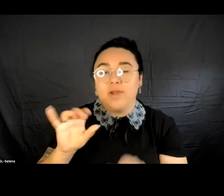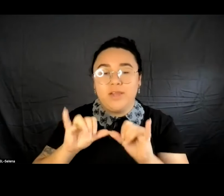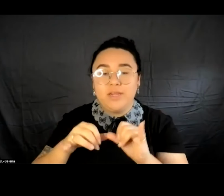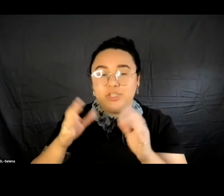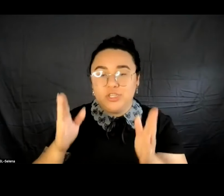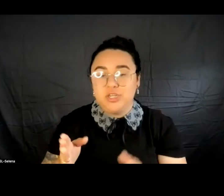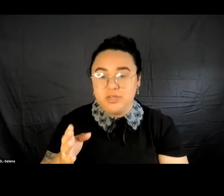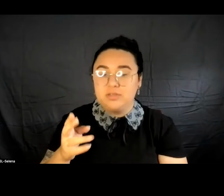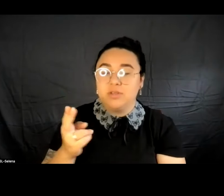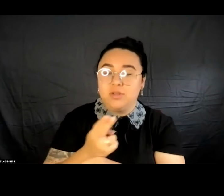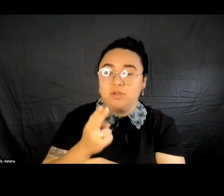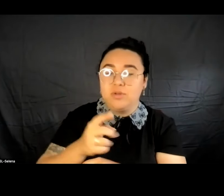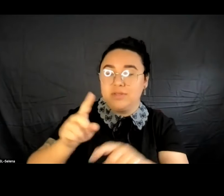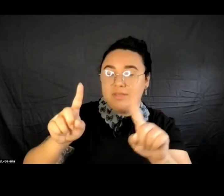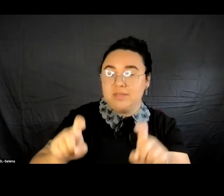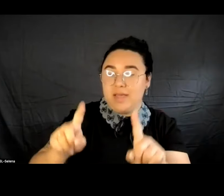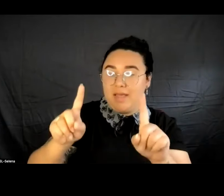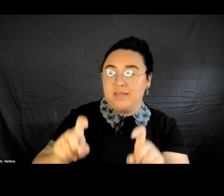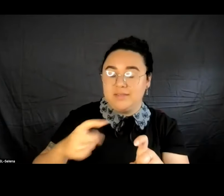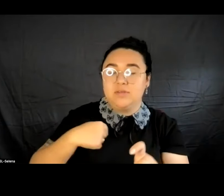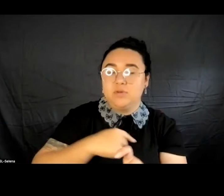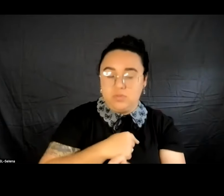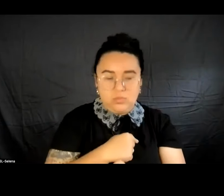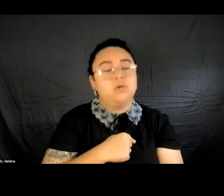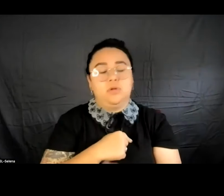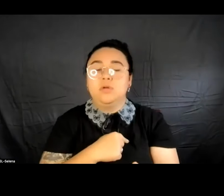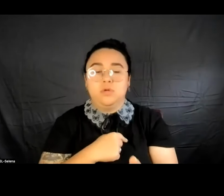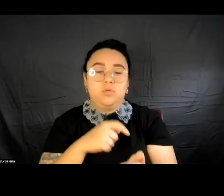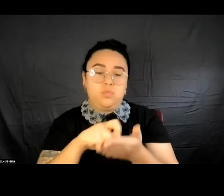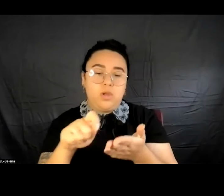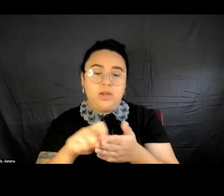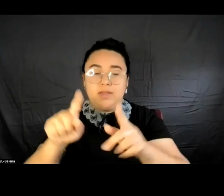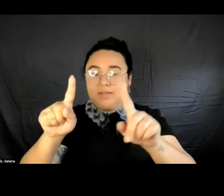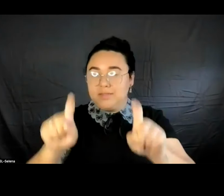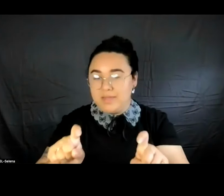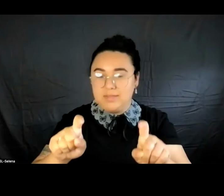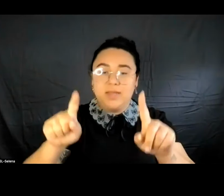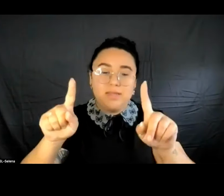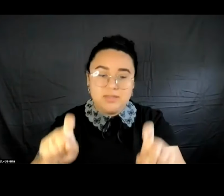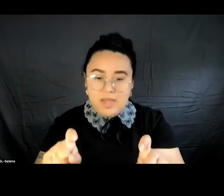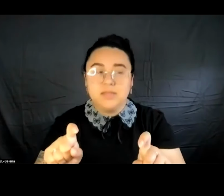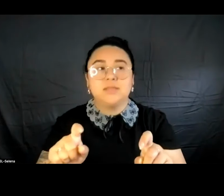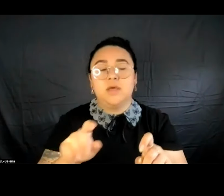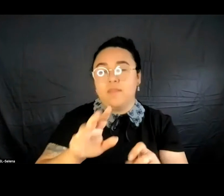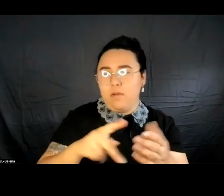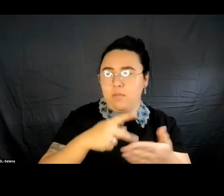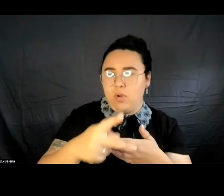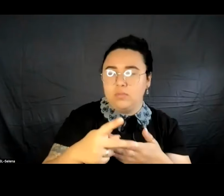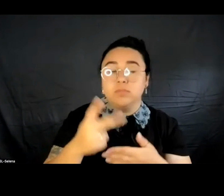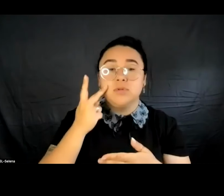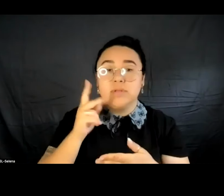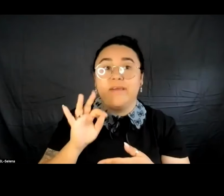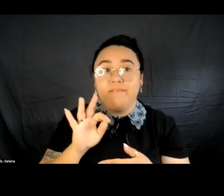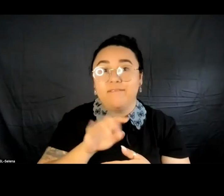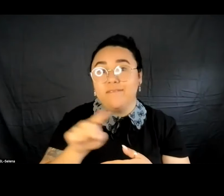leverage the tests that we're writing and testing against to see if their websites and web applications